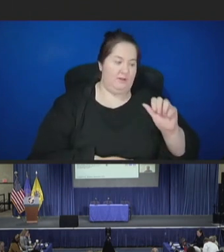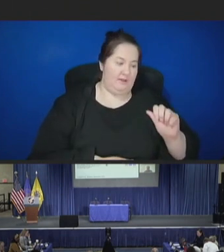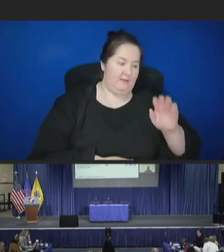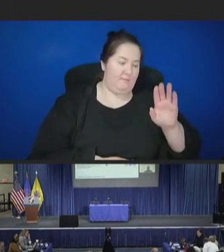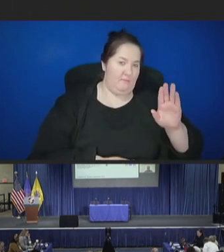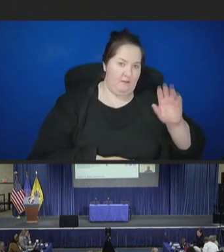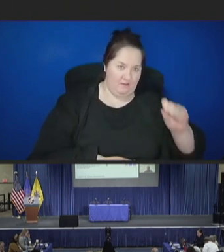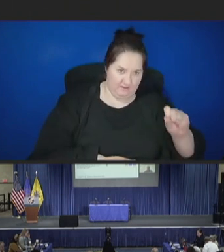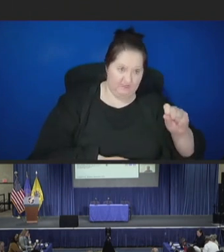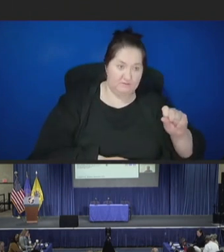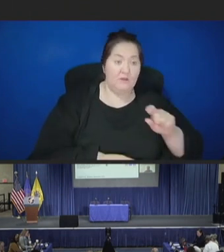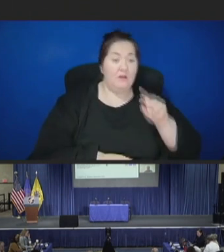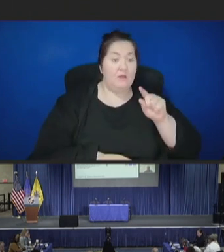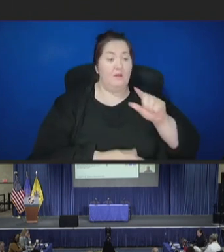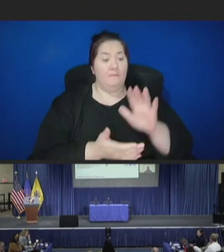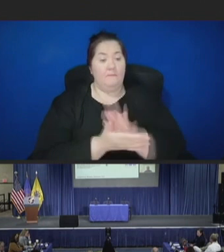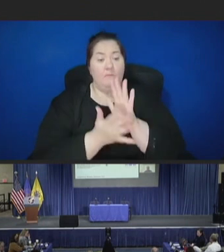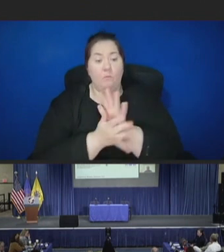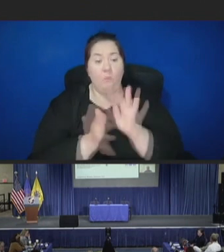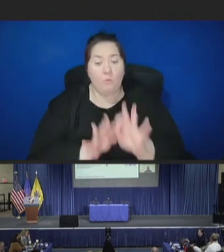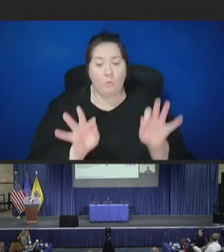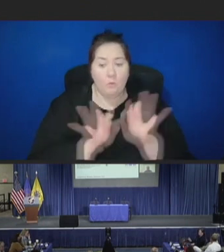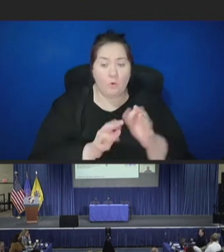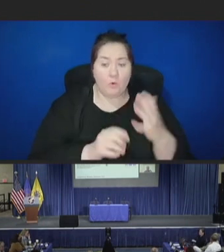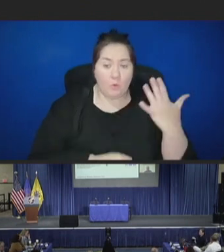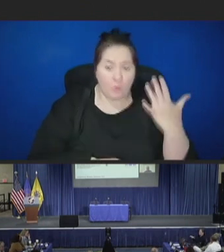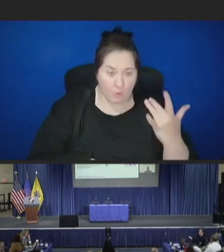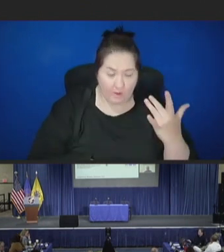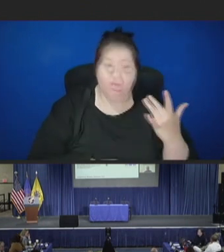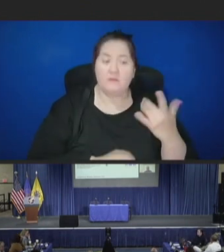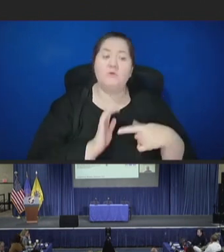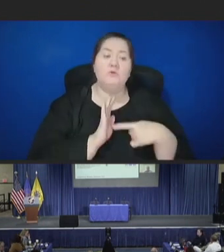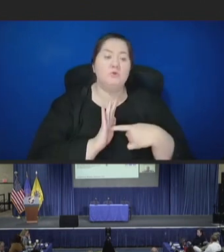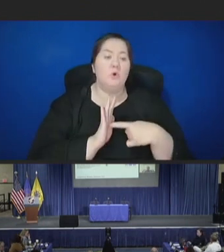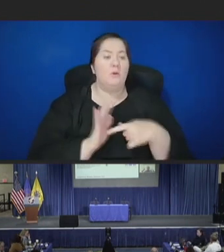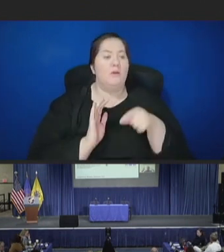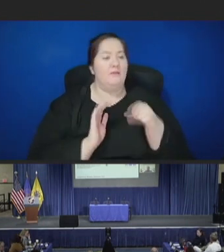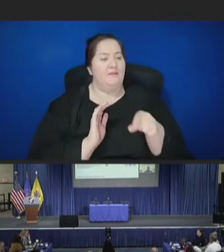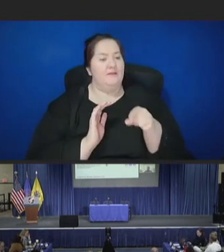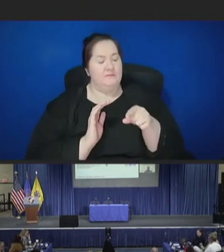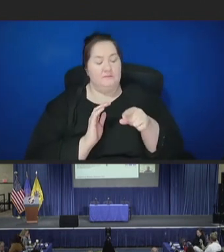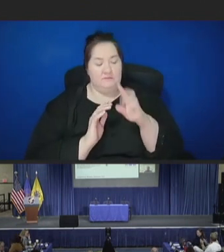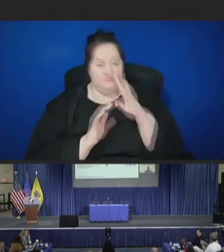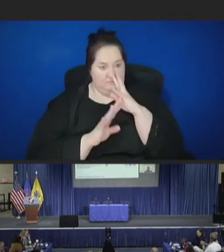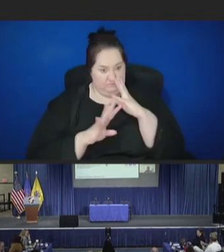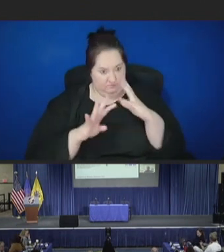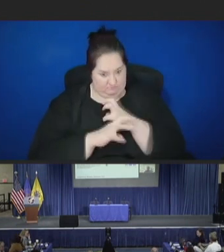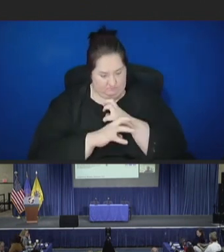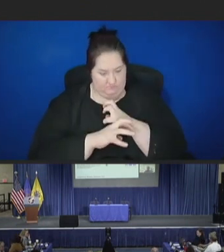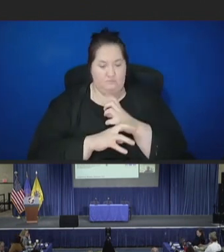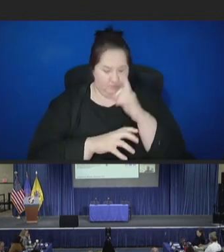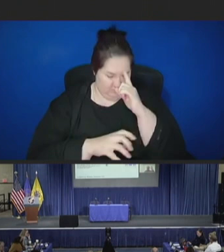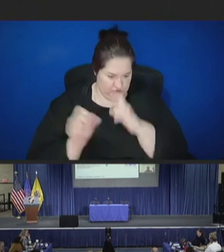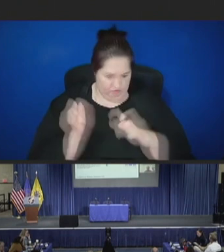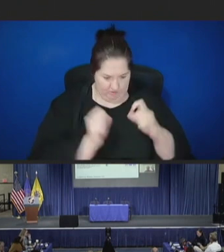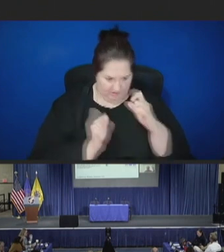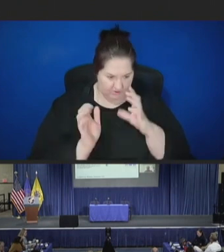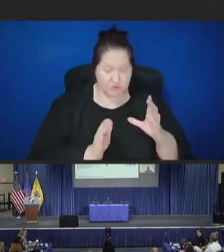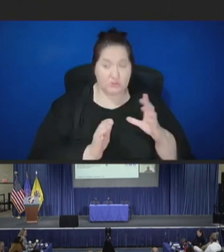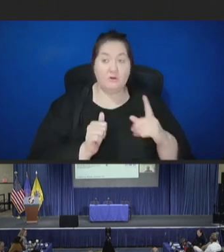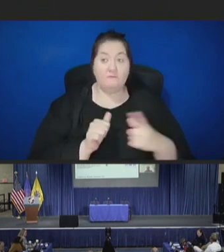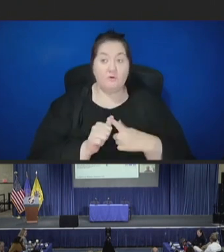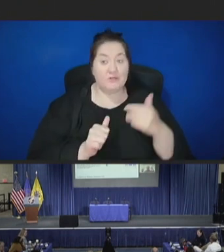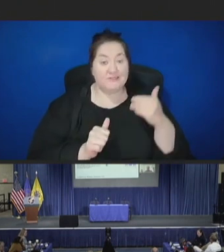think this paper was really important because it demonstrated for the first time that this rather complicated strategy, it showed that at least the first